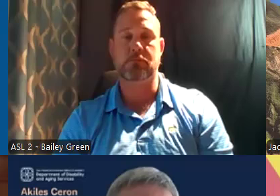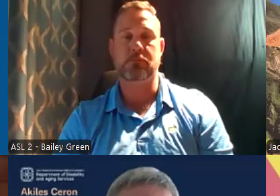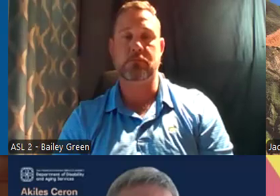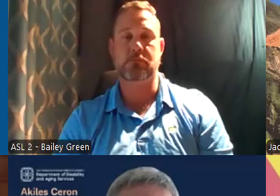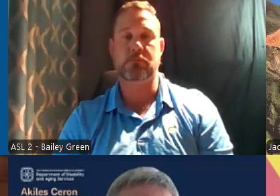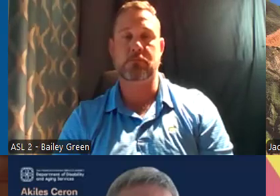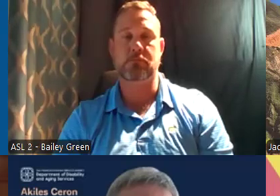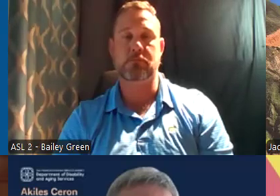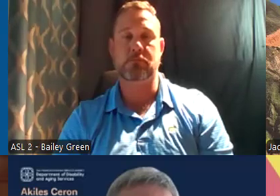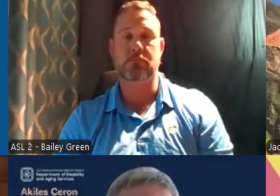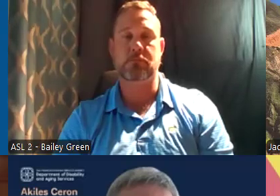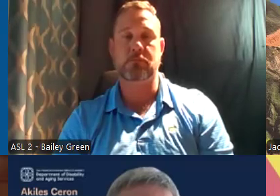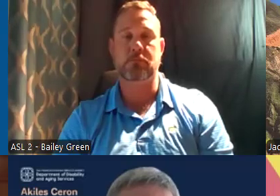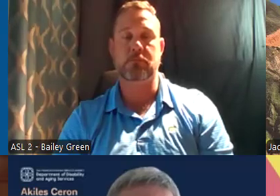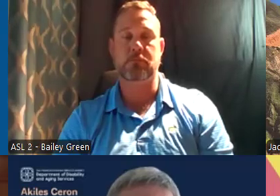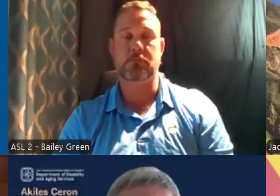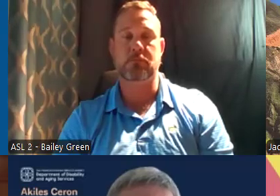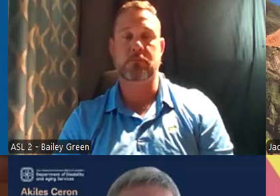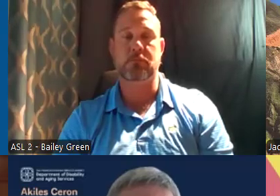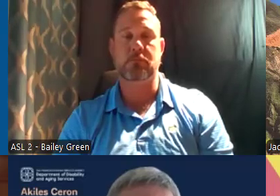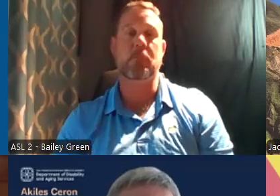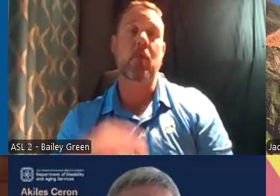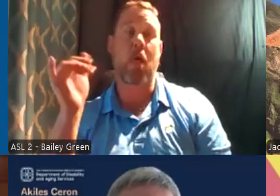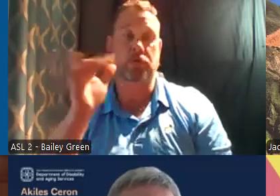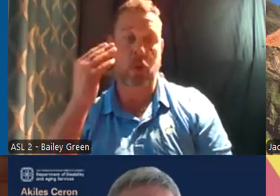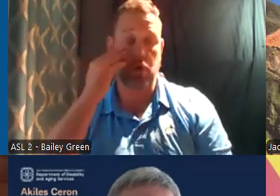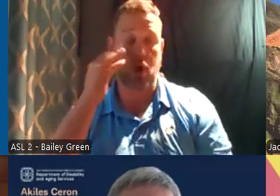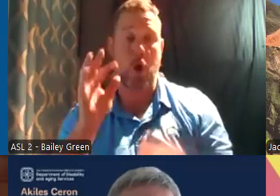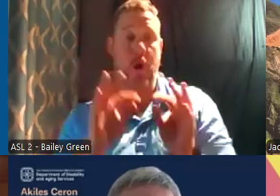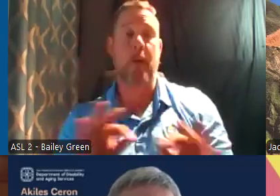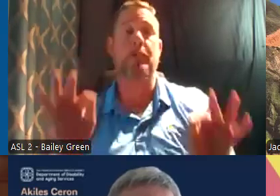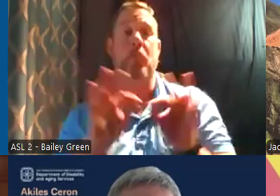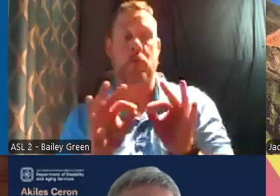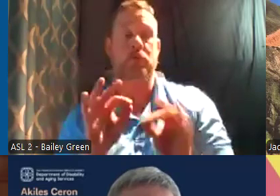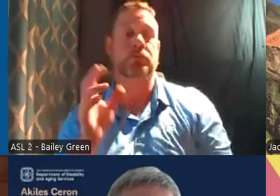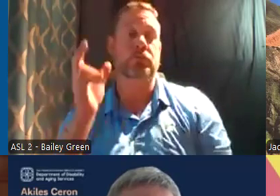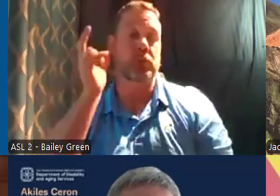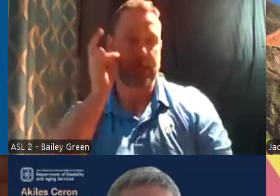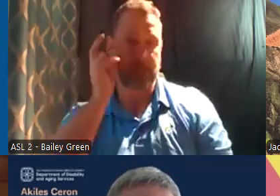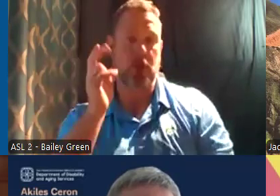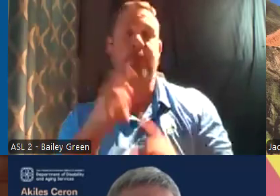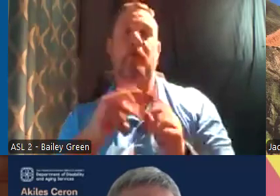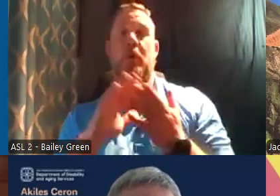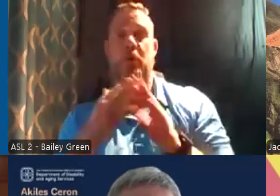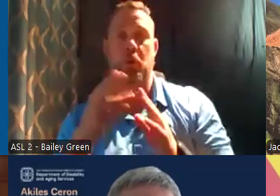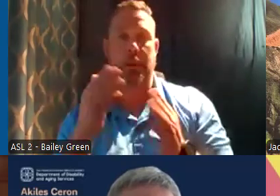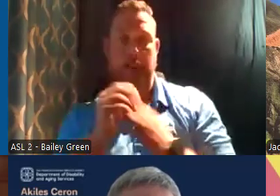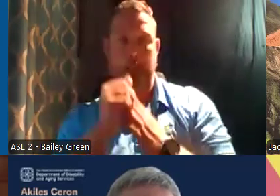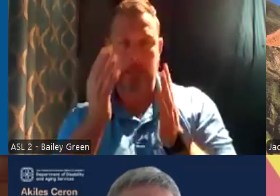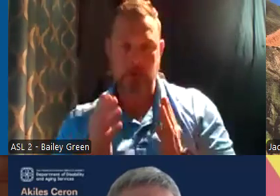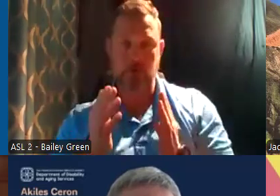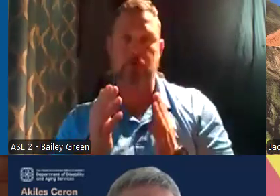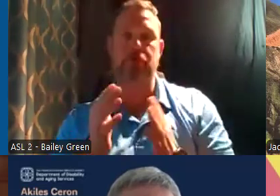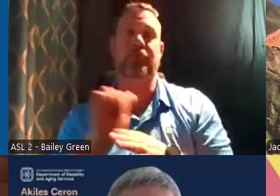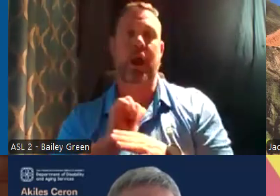and also just know how important it is to hear from community leaders and